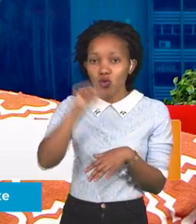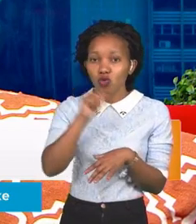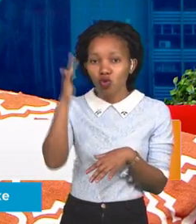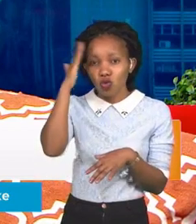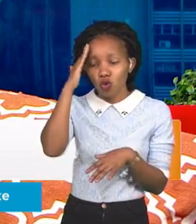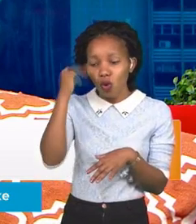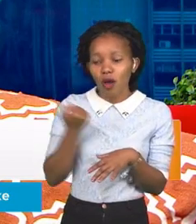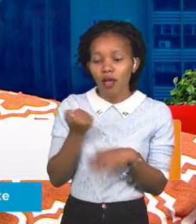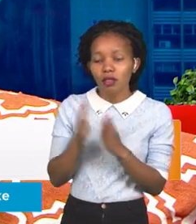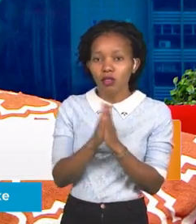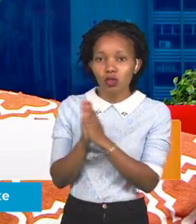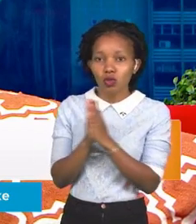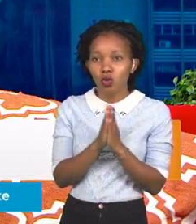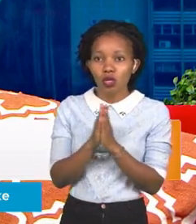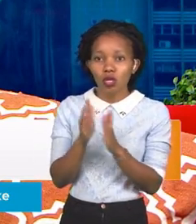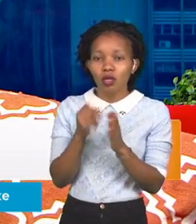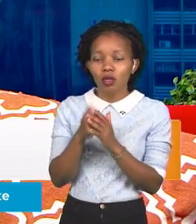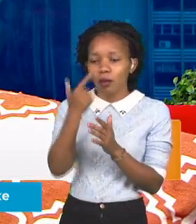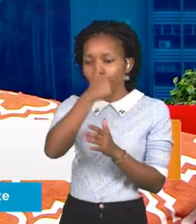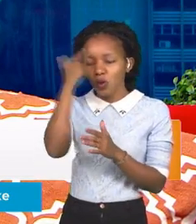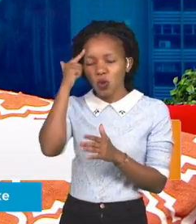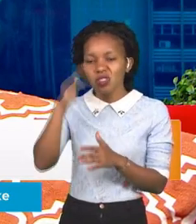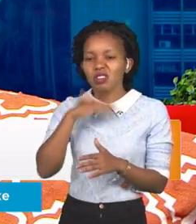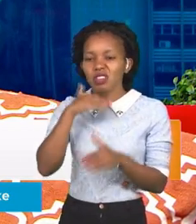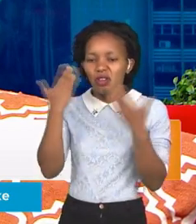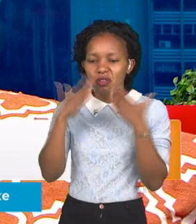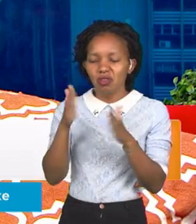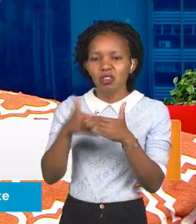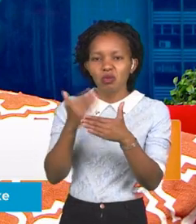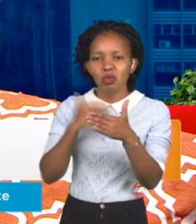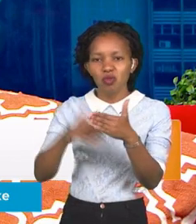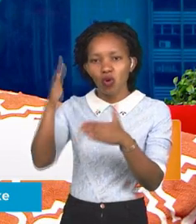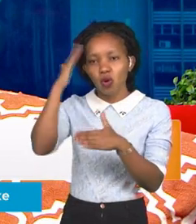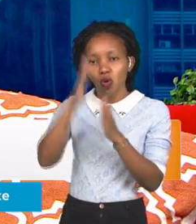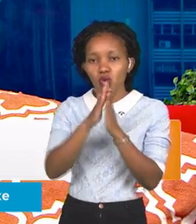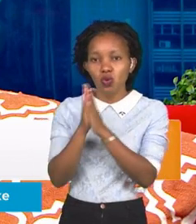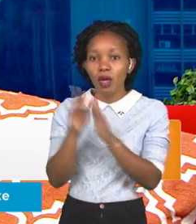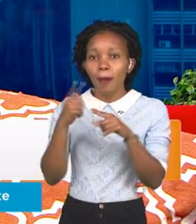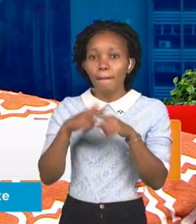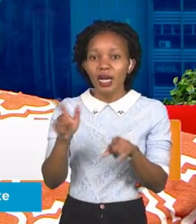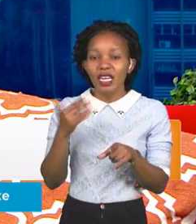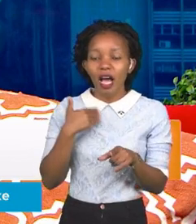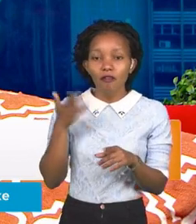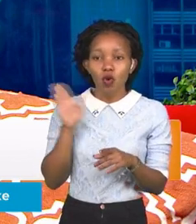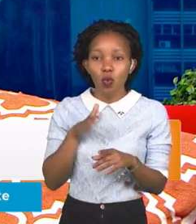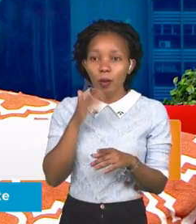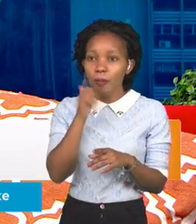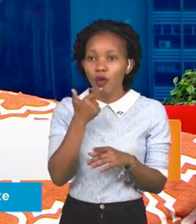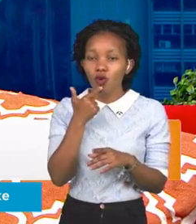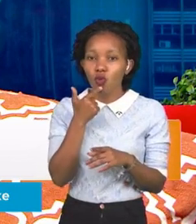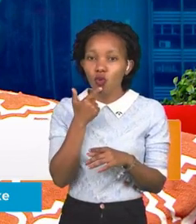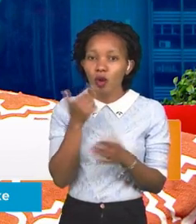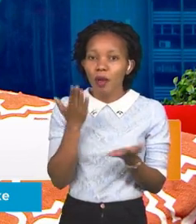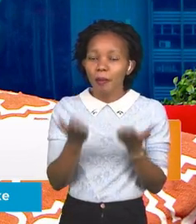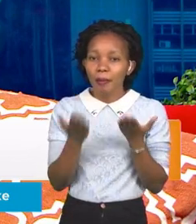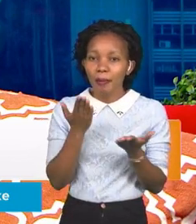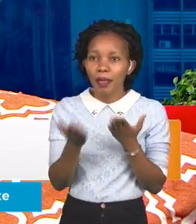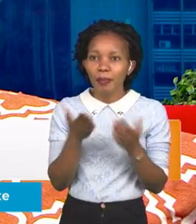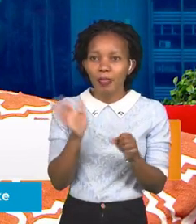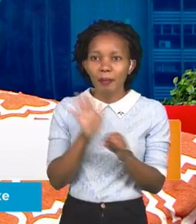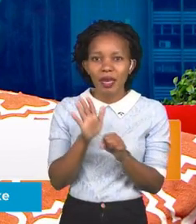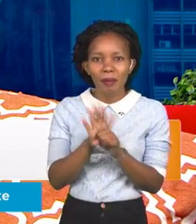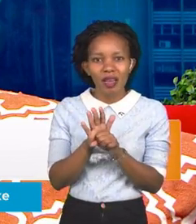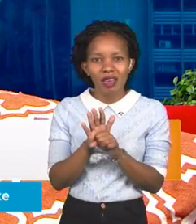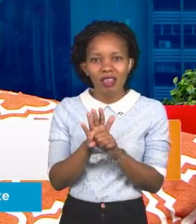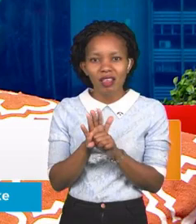story. Mm-hmm. Since she got to pass away before we know her story. But there are ladies who entertain many